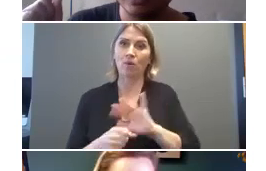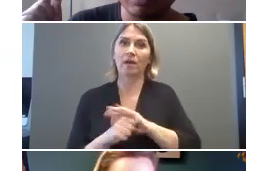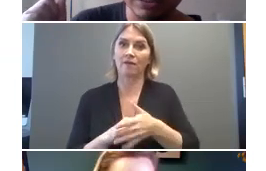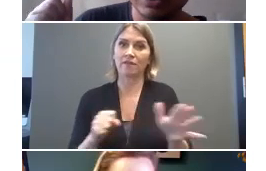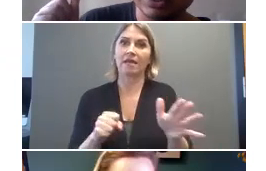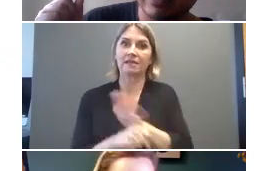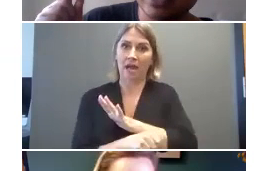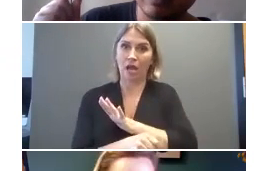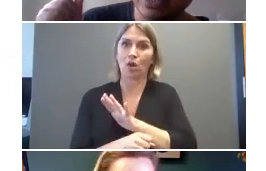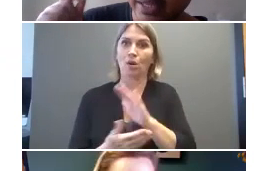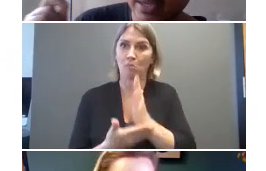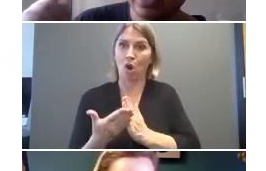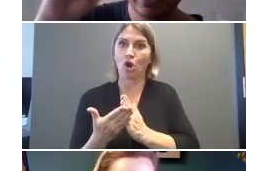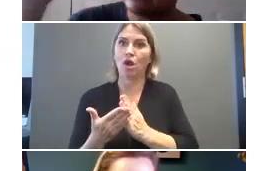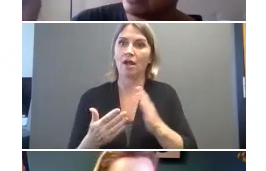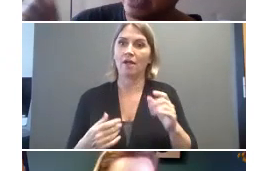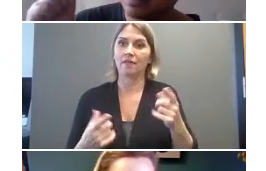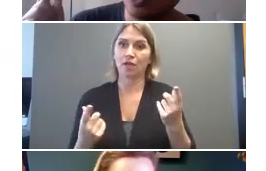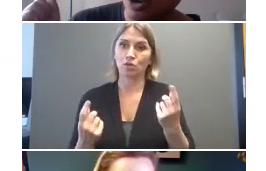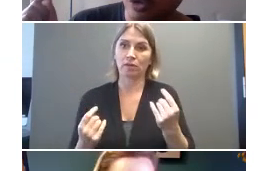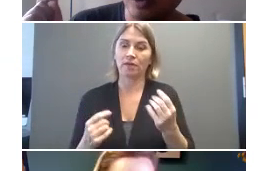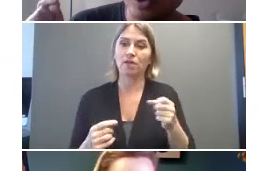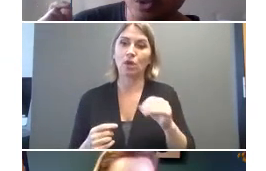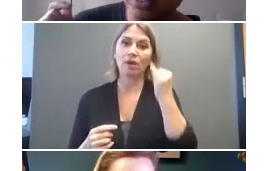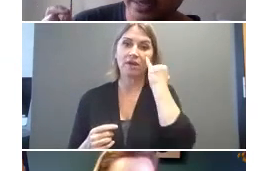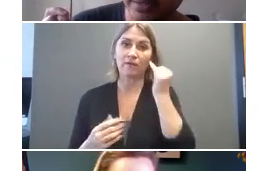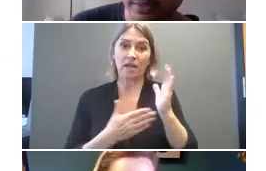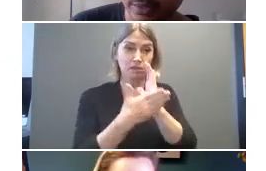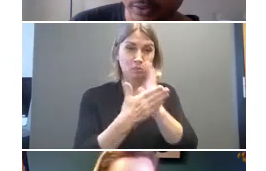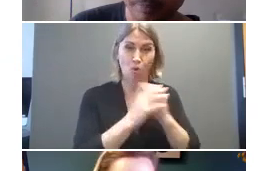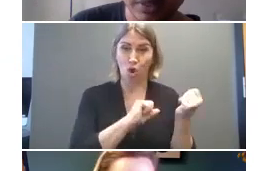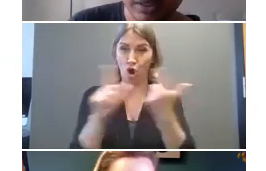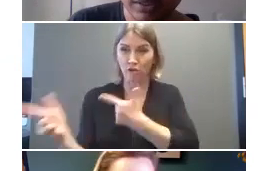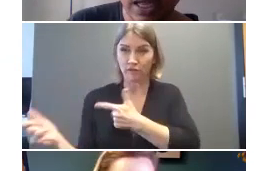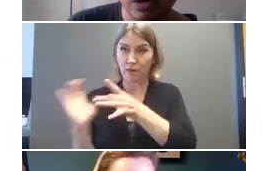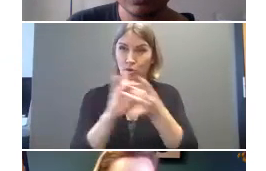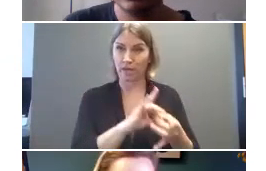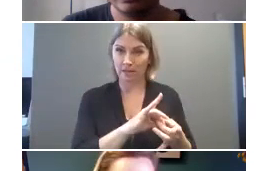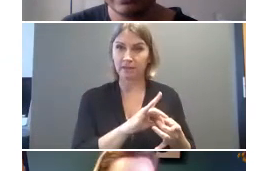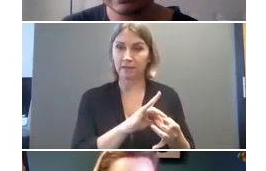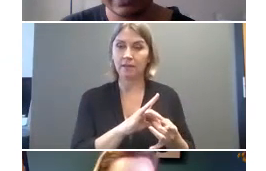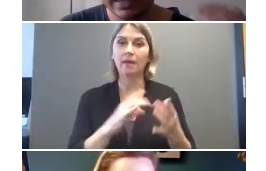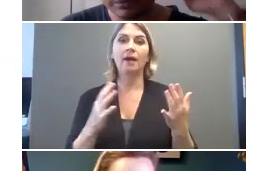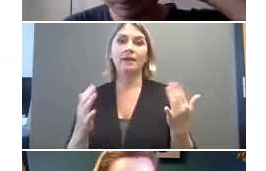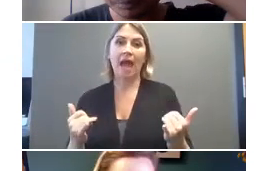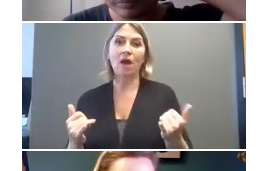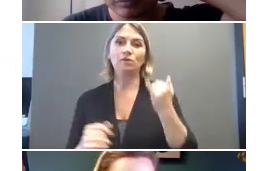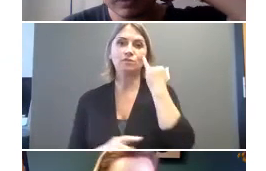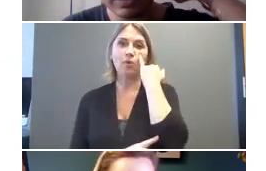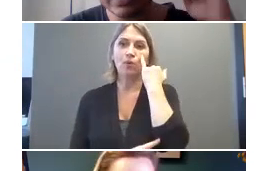path that your traversal will take, and it will explore all of those nodes connected here. Now, let's